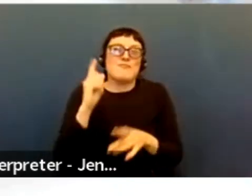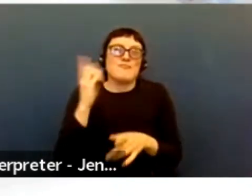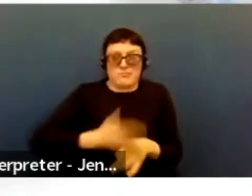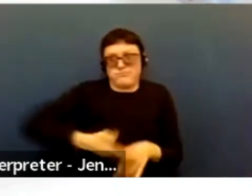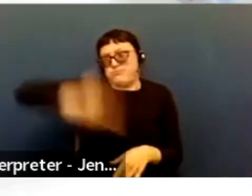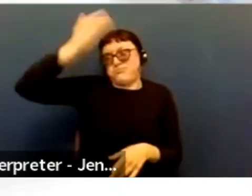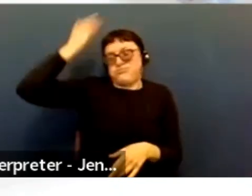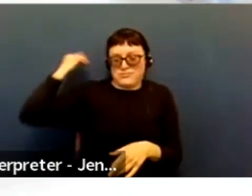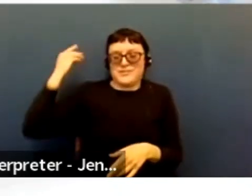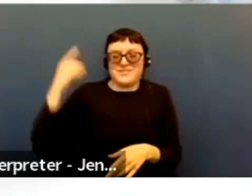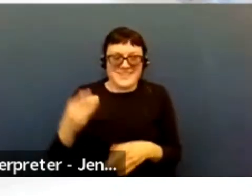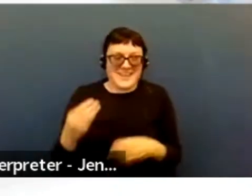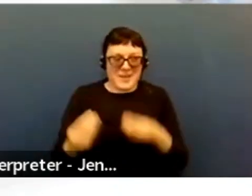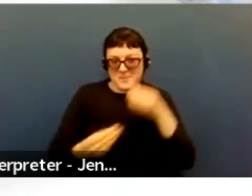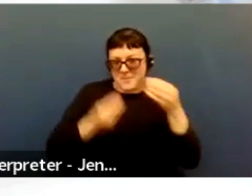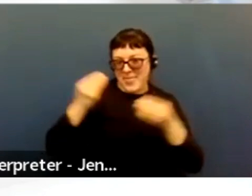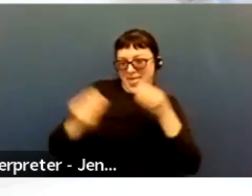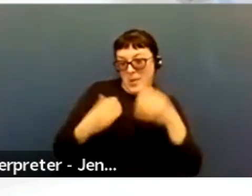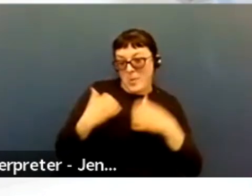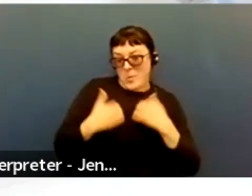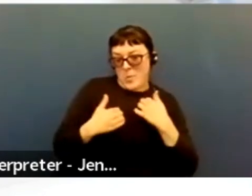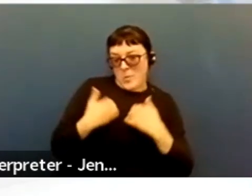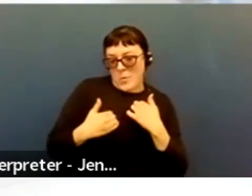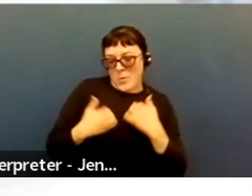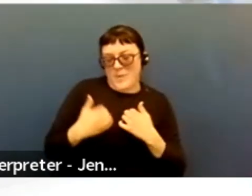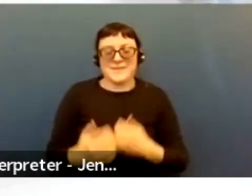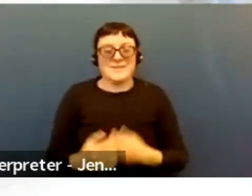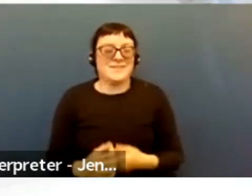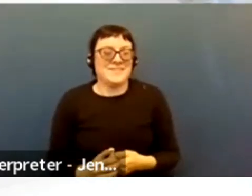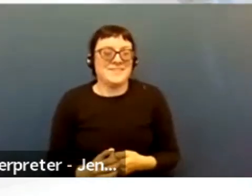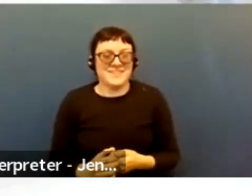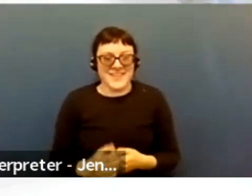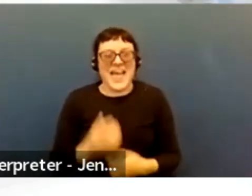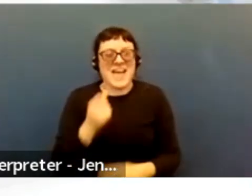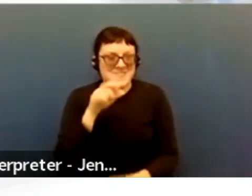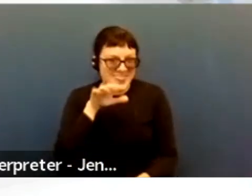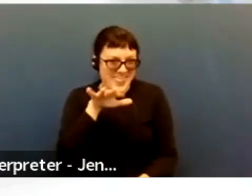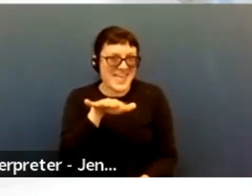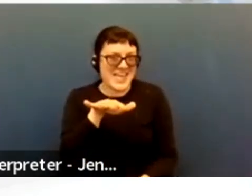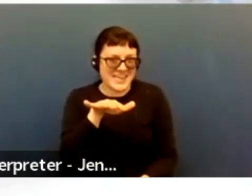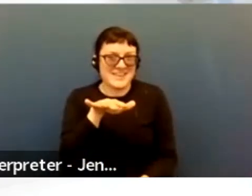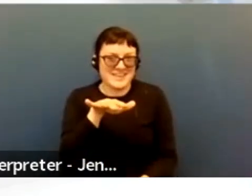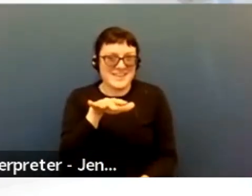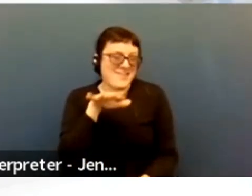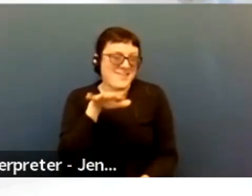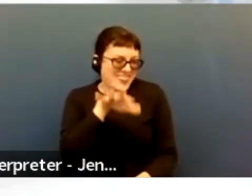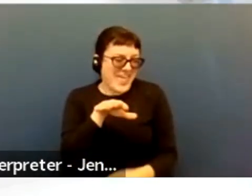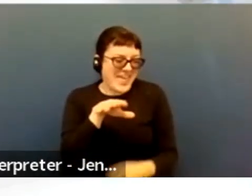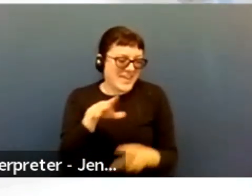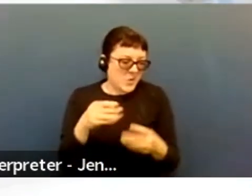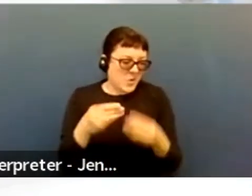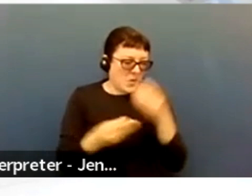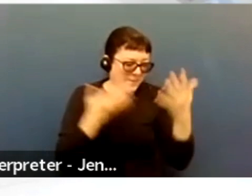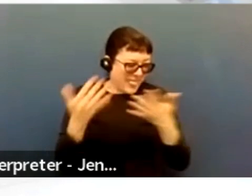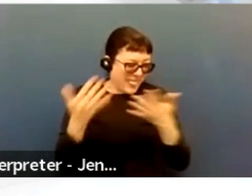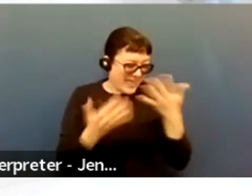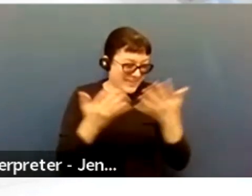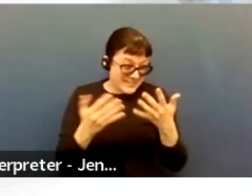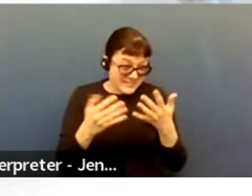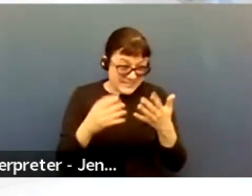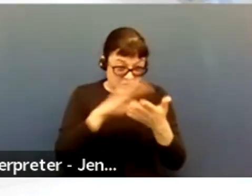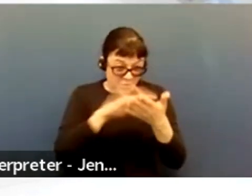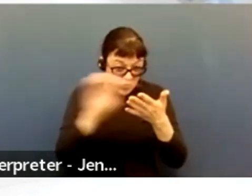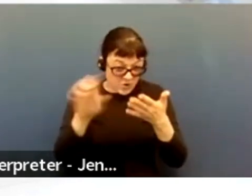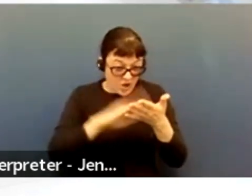450 years earlier, right? Where you get to play with those things and it's a thrill. So I think it's there